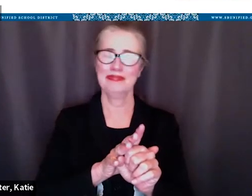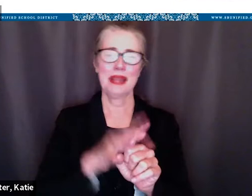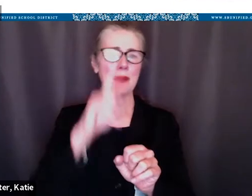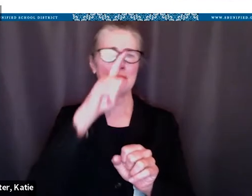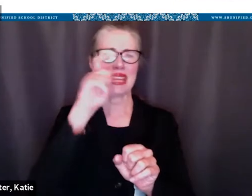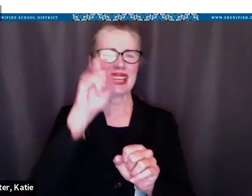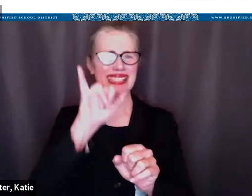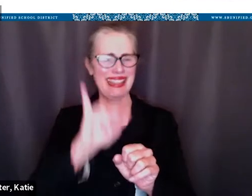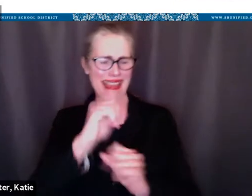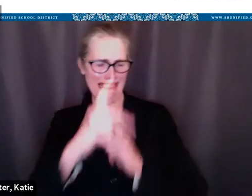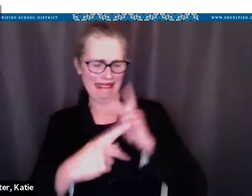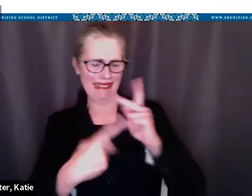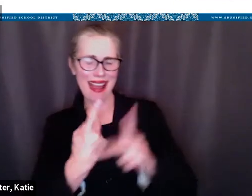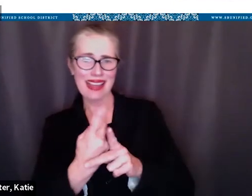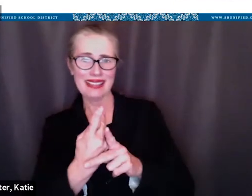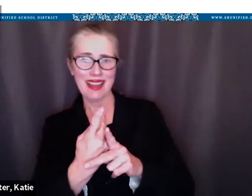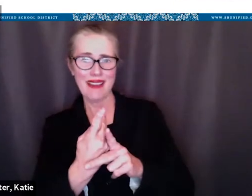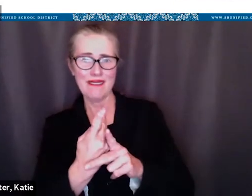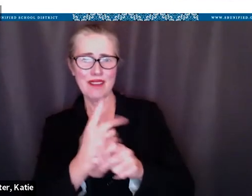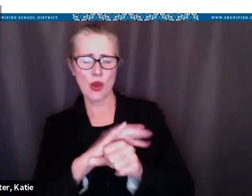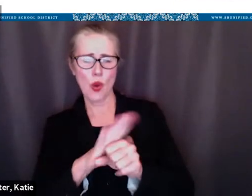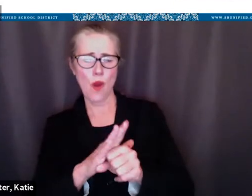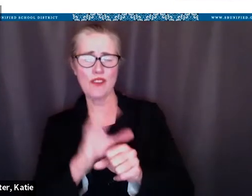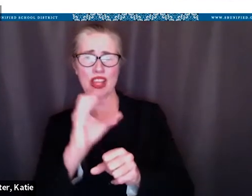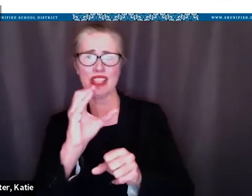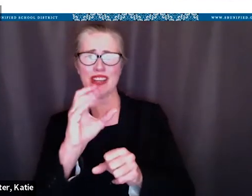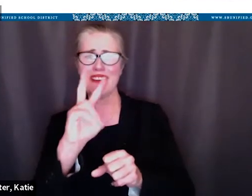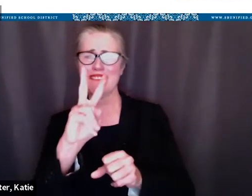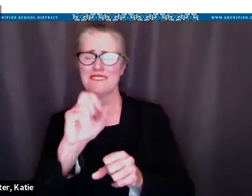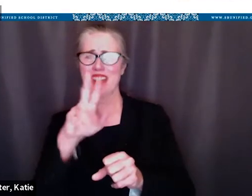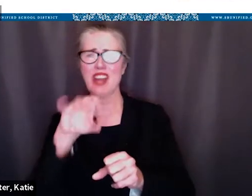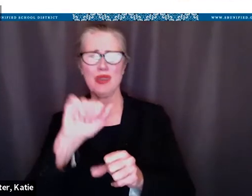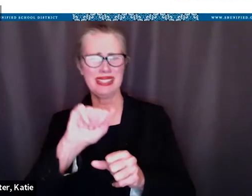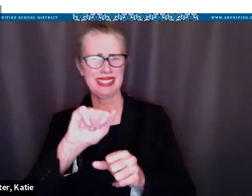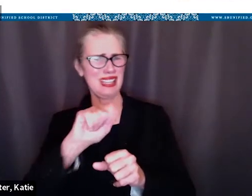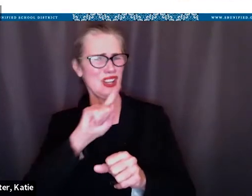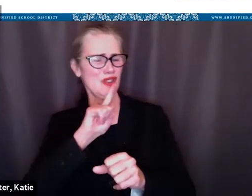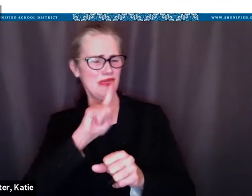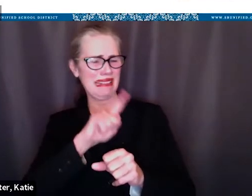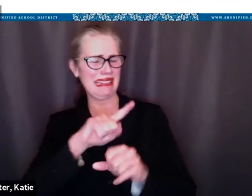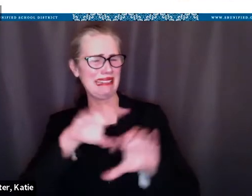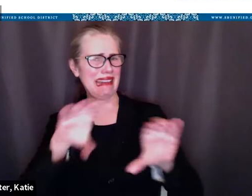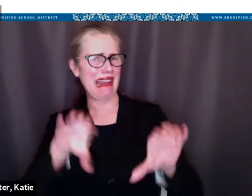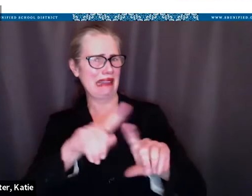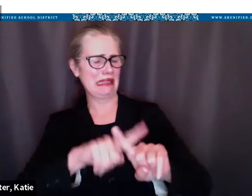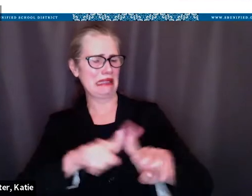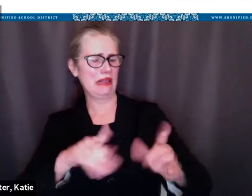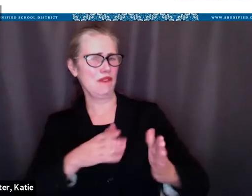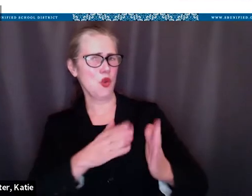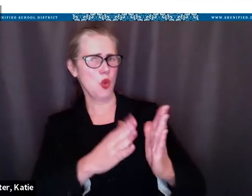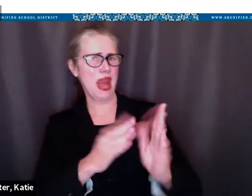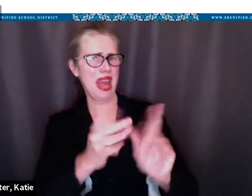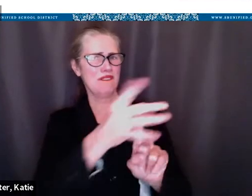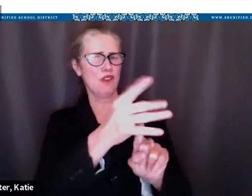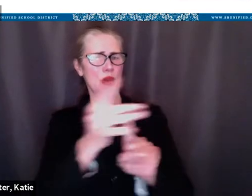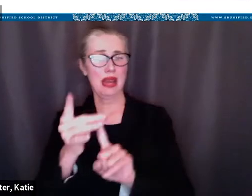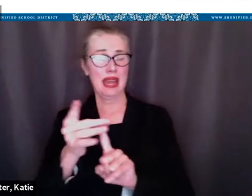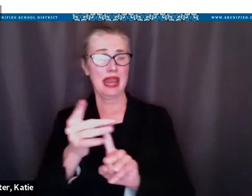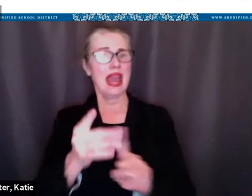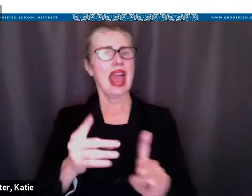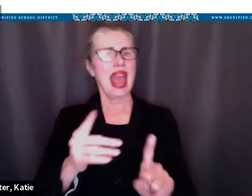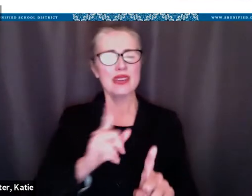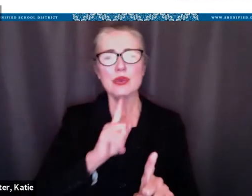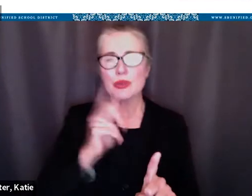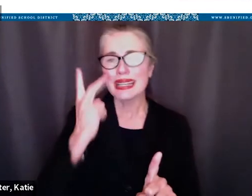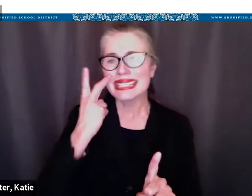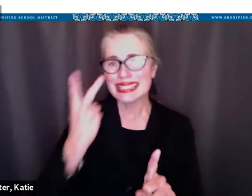in the community and of course the rates are lower in schools that's one clear thing so best to keep schools